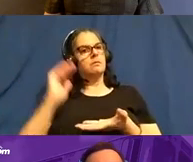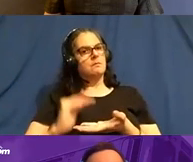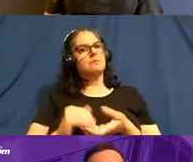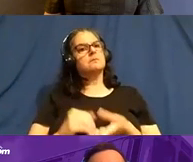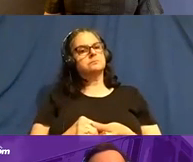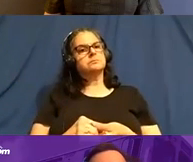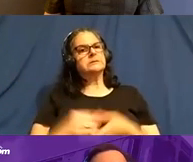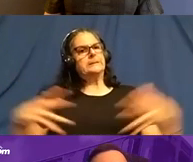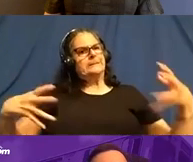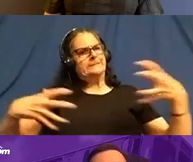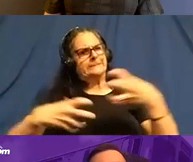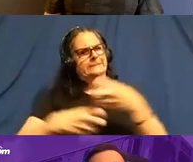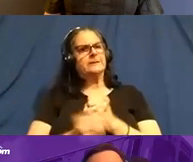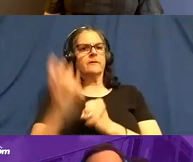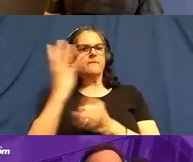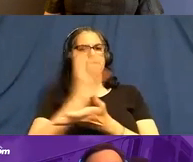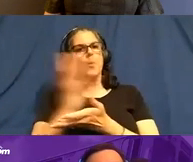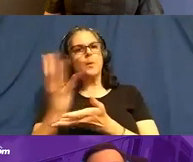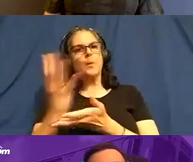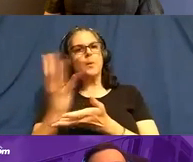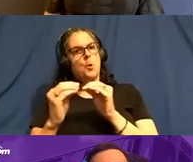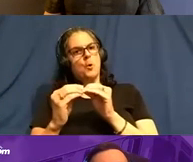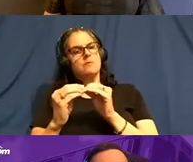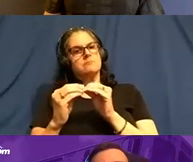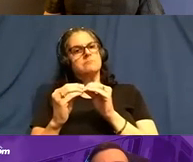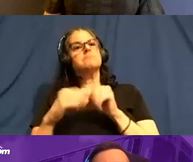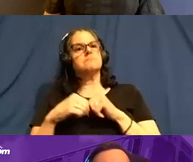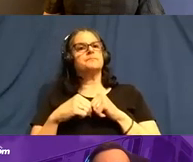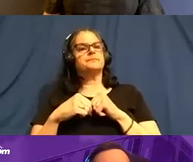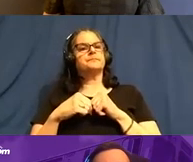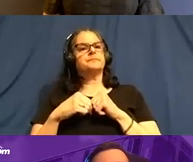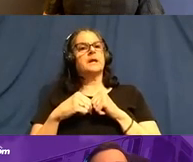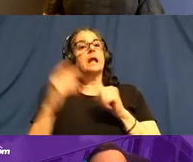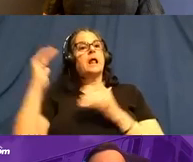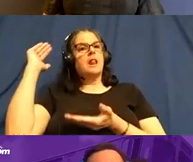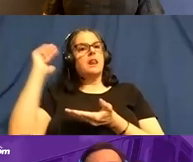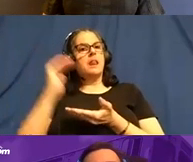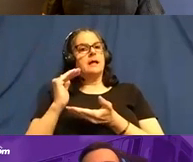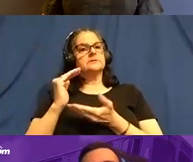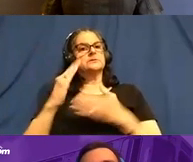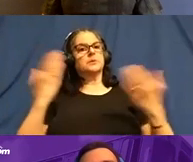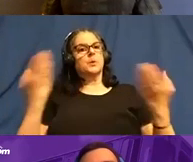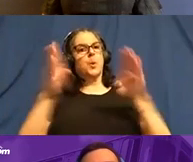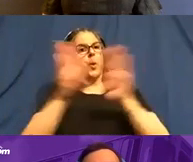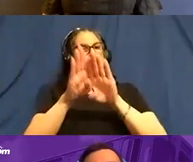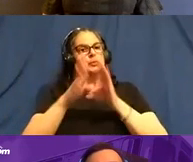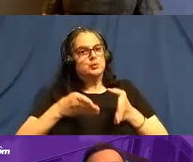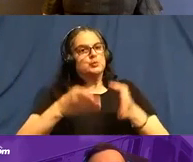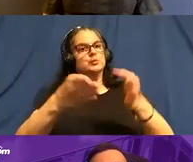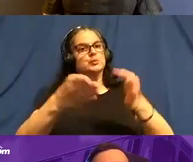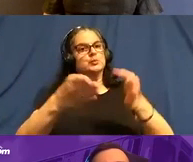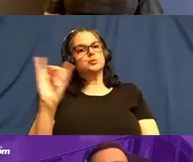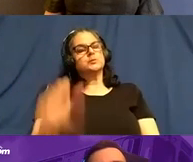4-week period. And also it has fewer impacts during street closures because of that period as well for